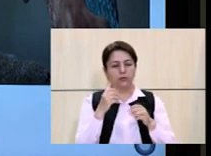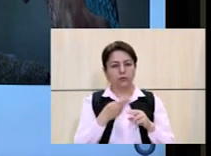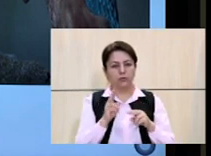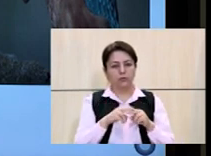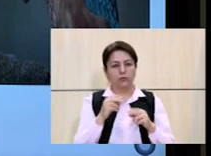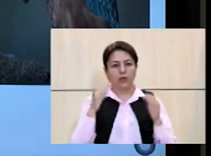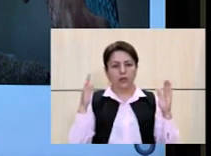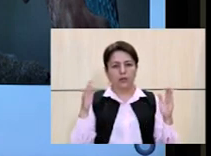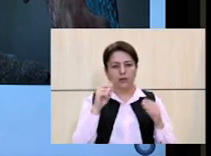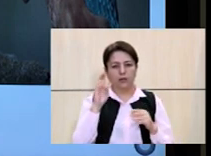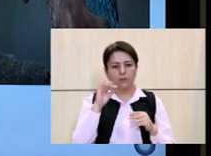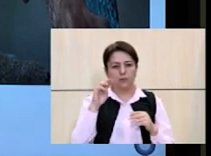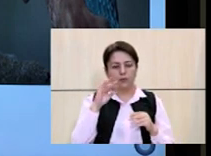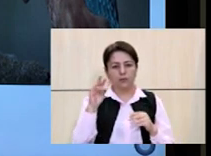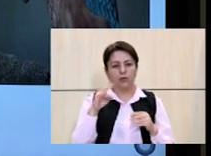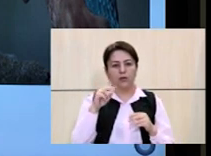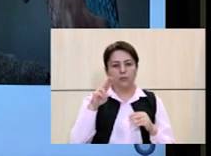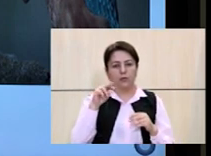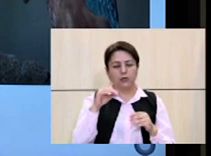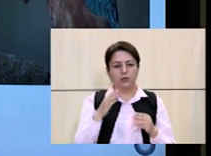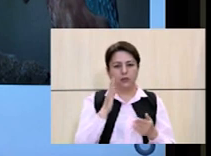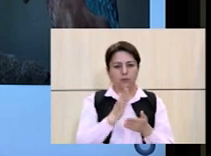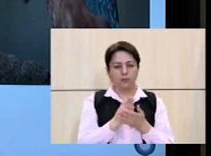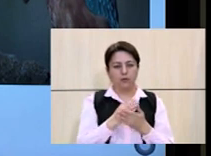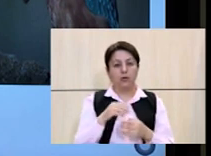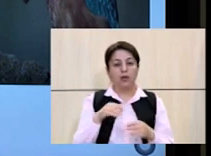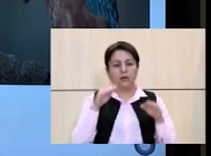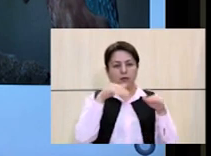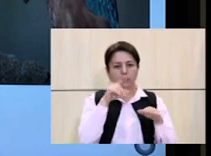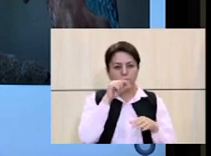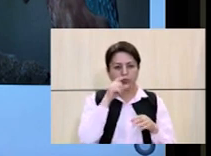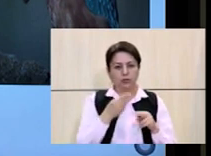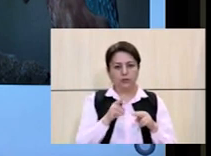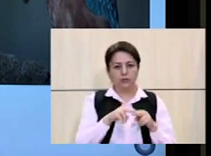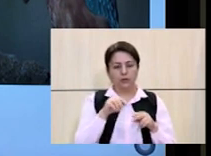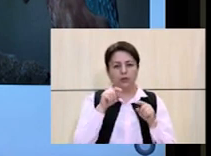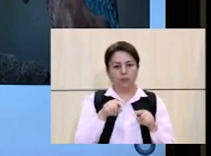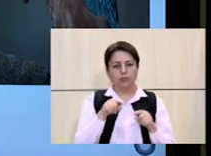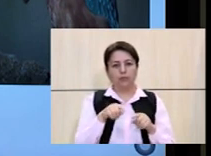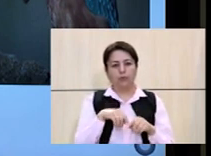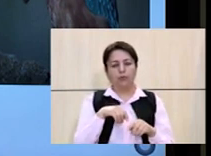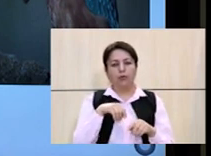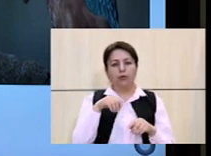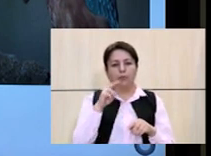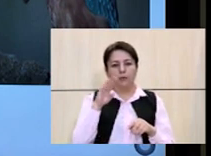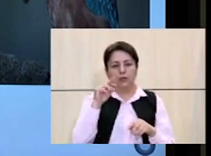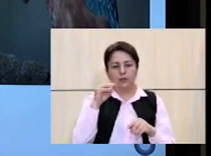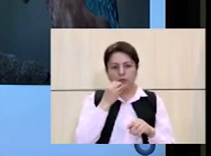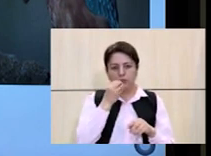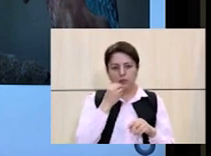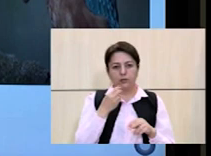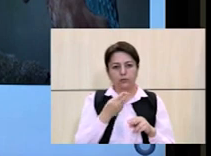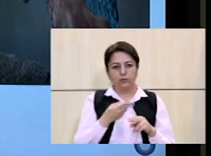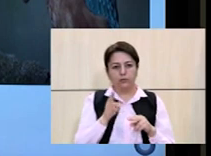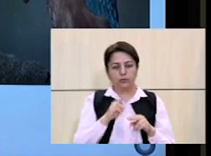beton plitalar kirgizib joylashtirilgan. Dengiz qushlari esa bu plitalardan oziqlanish maqsadida ayyorlik